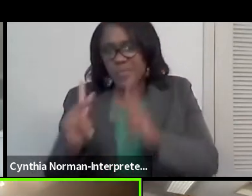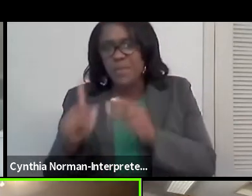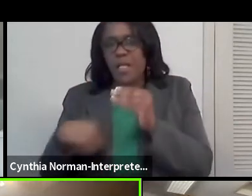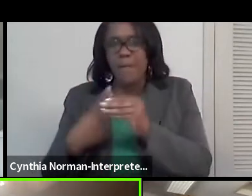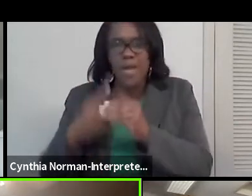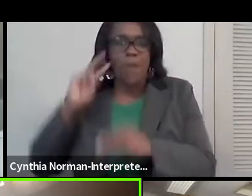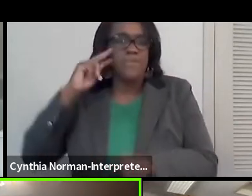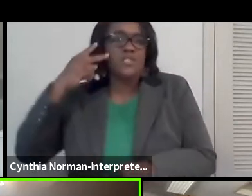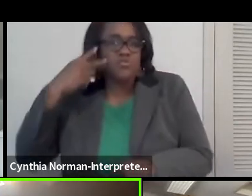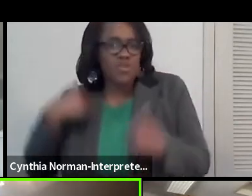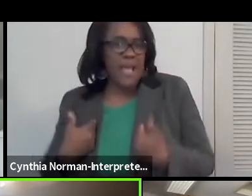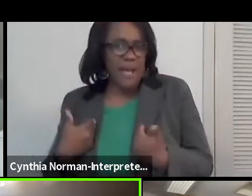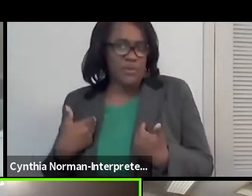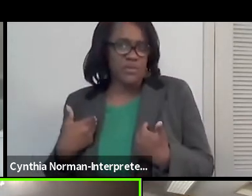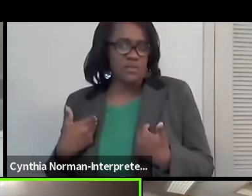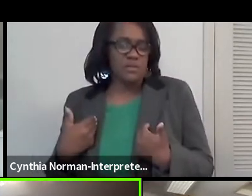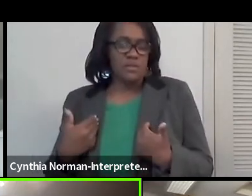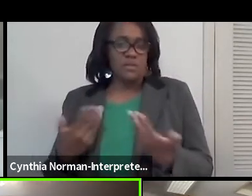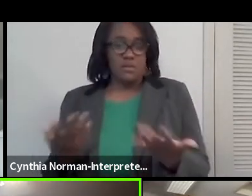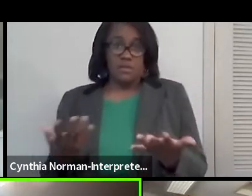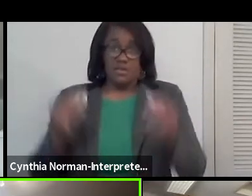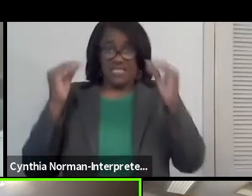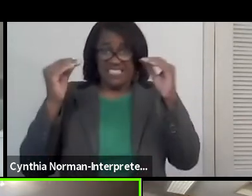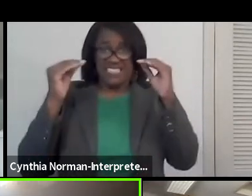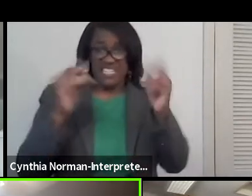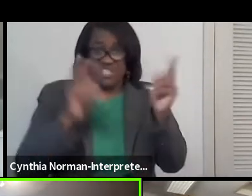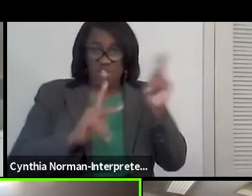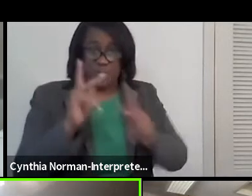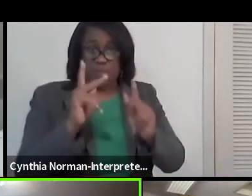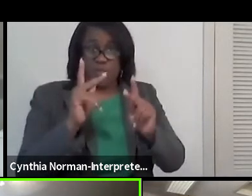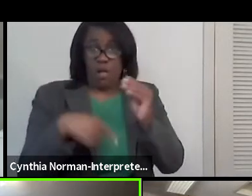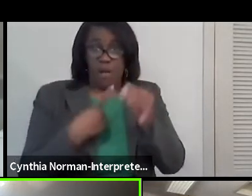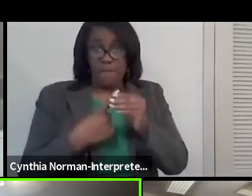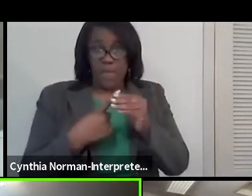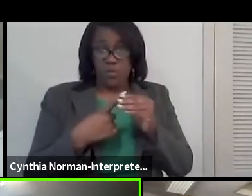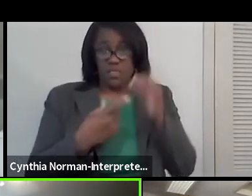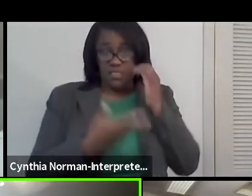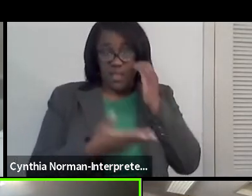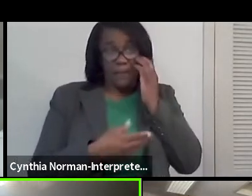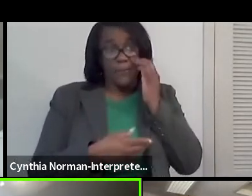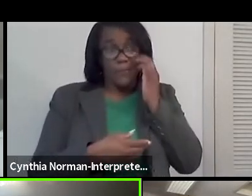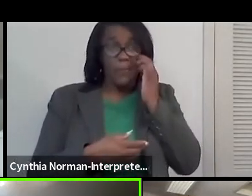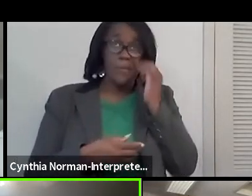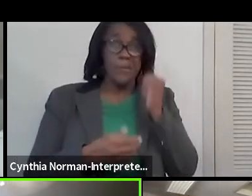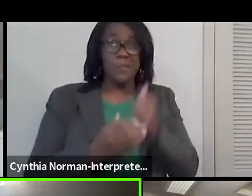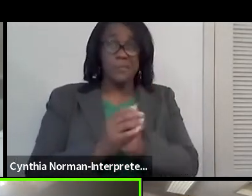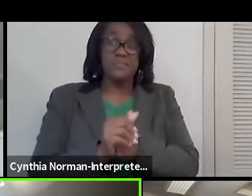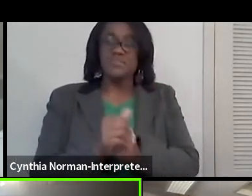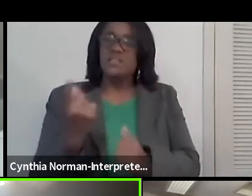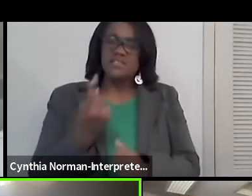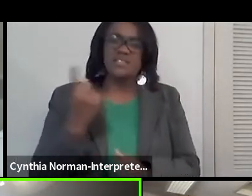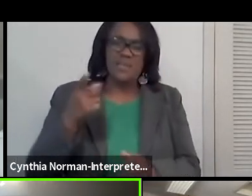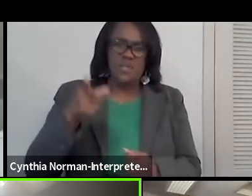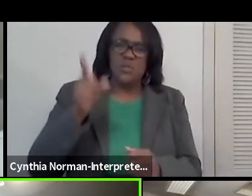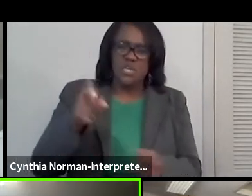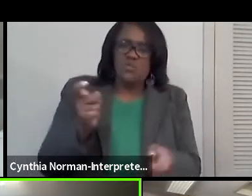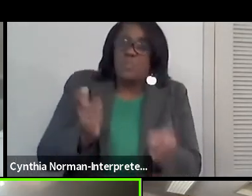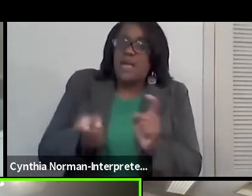misunderstood mammals. As far as teaching people about them, that is something that you need to be adaptive